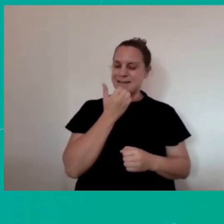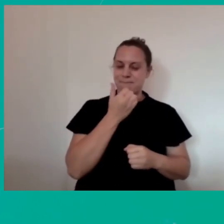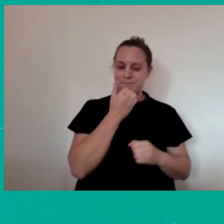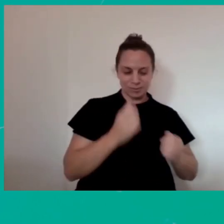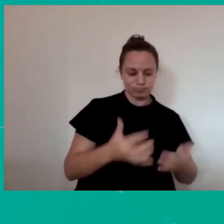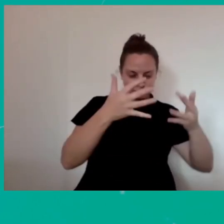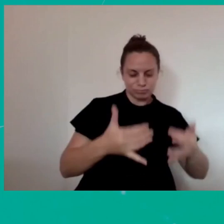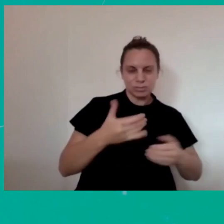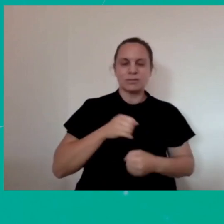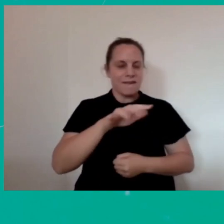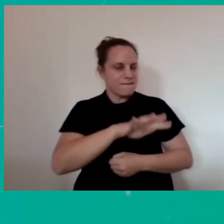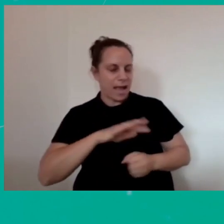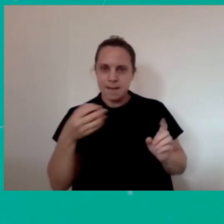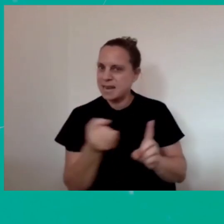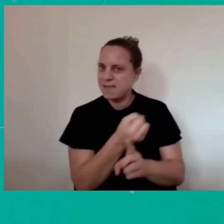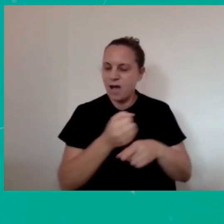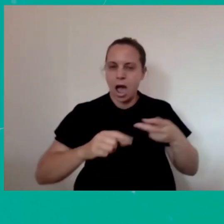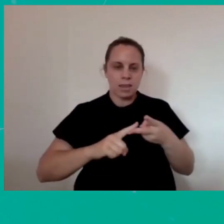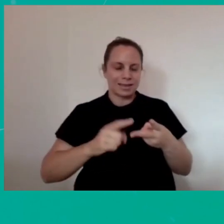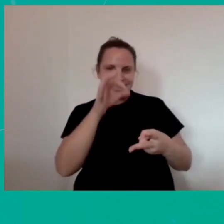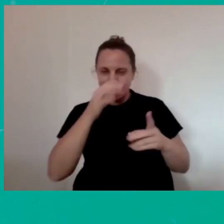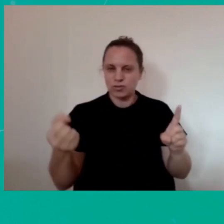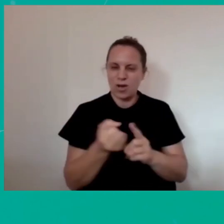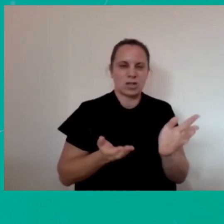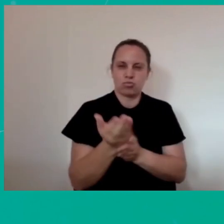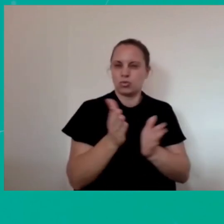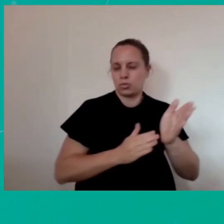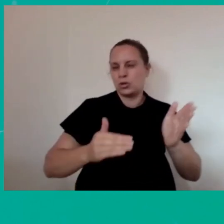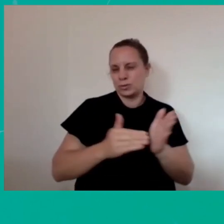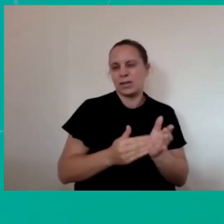of family violence and sexual violence across our country.